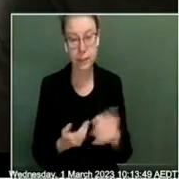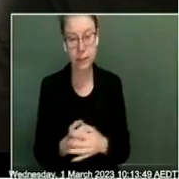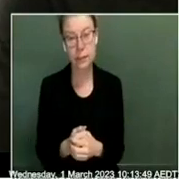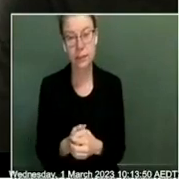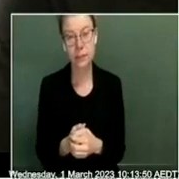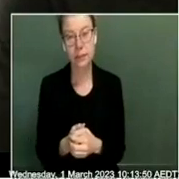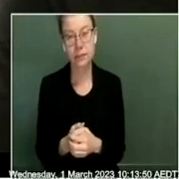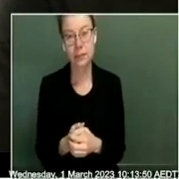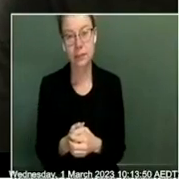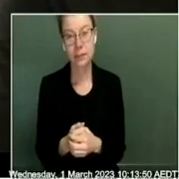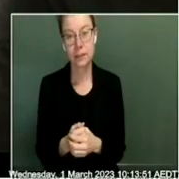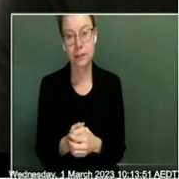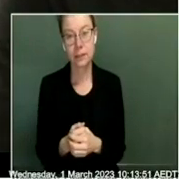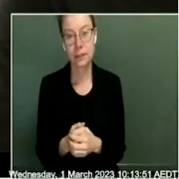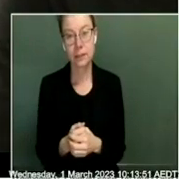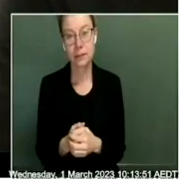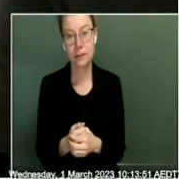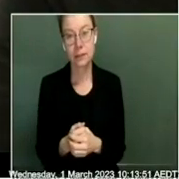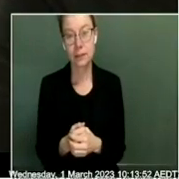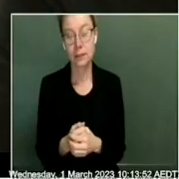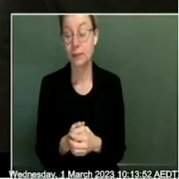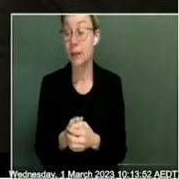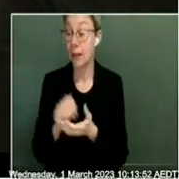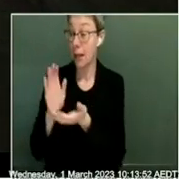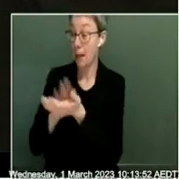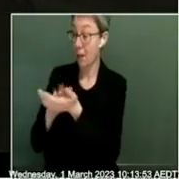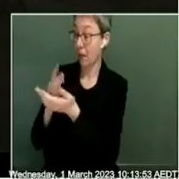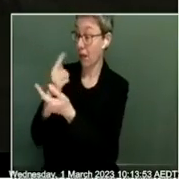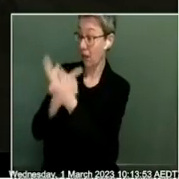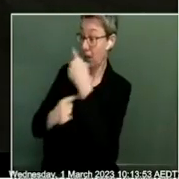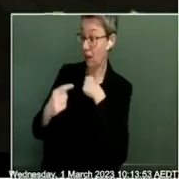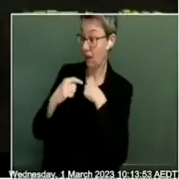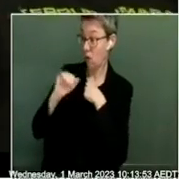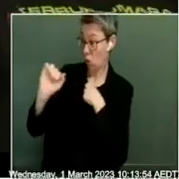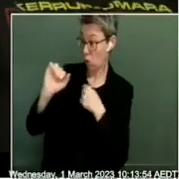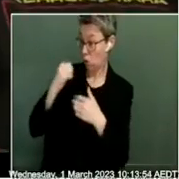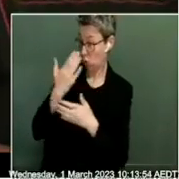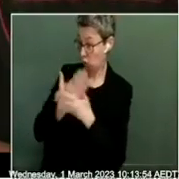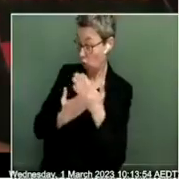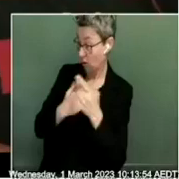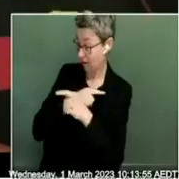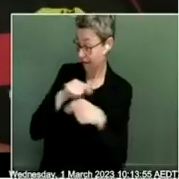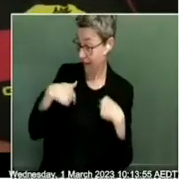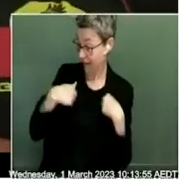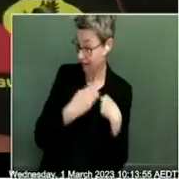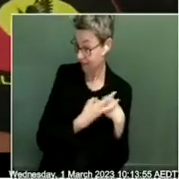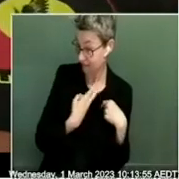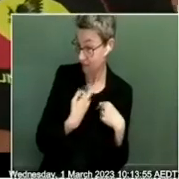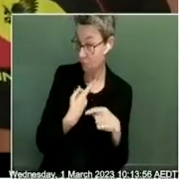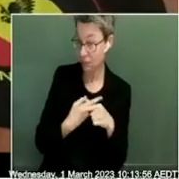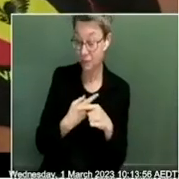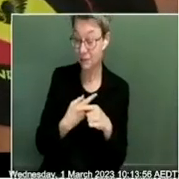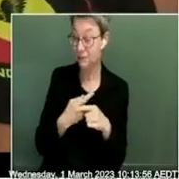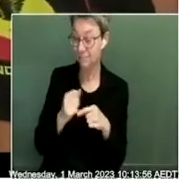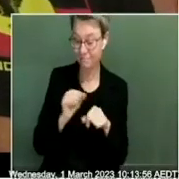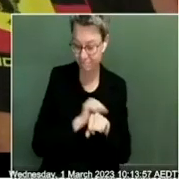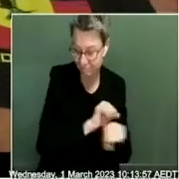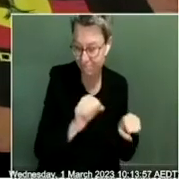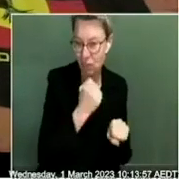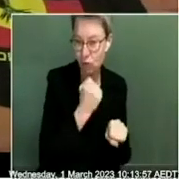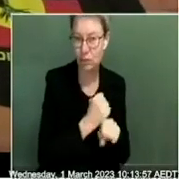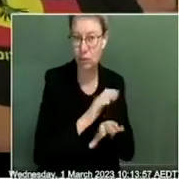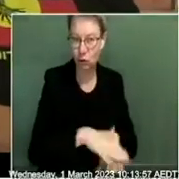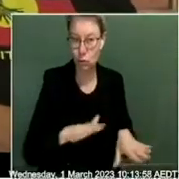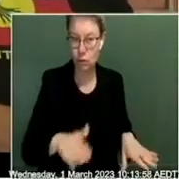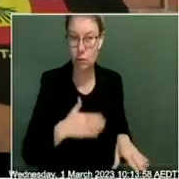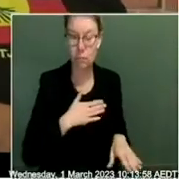stories on to us, but to our children and our grandchildren. I've got seven grandchildren, and they all know the story, and you know they'll pass it on to their generation. So